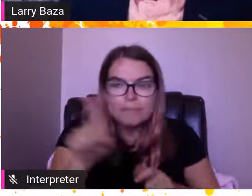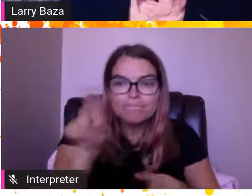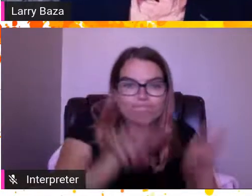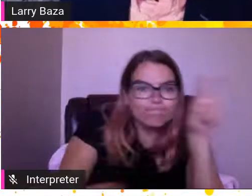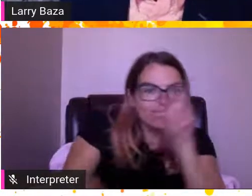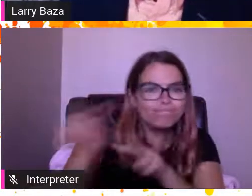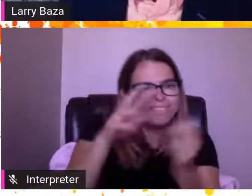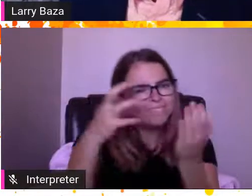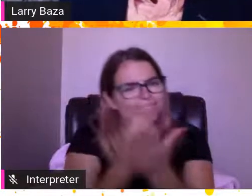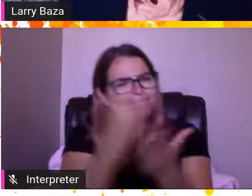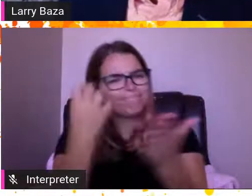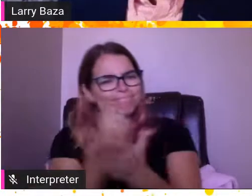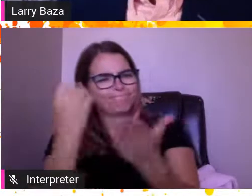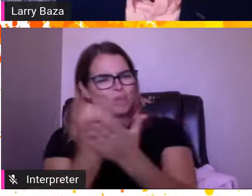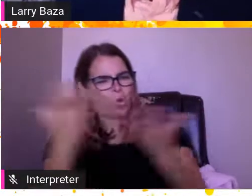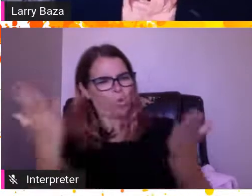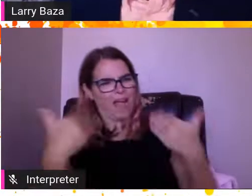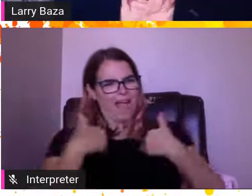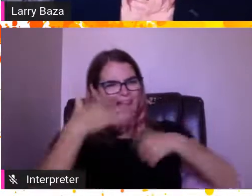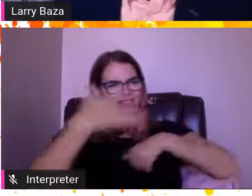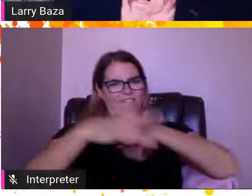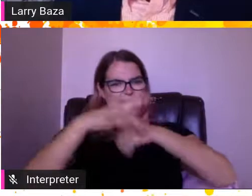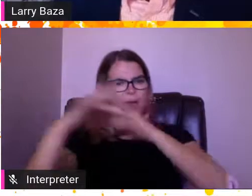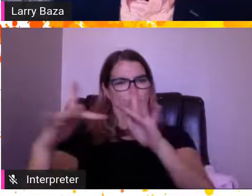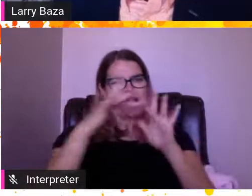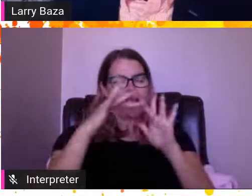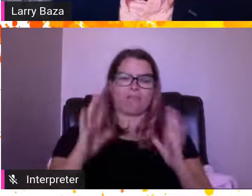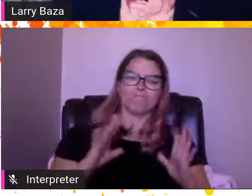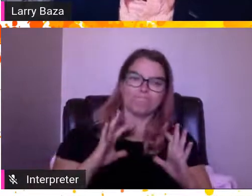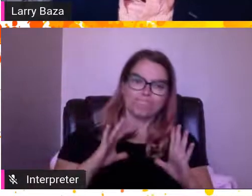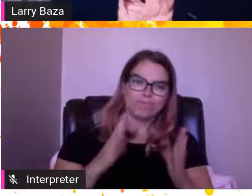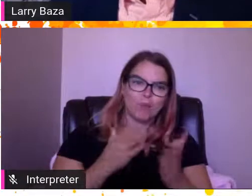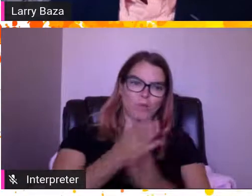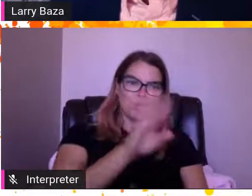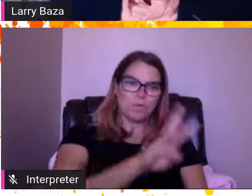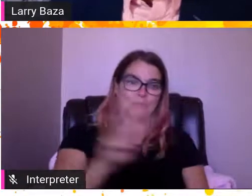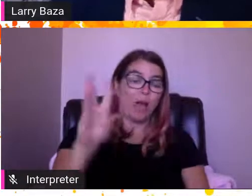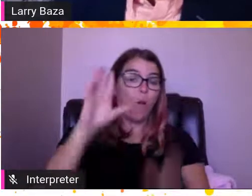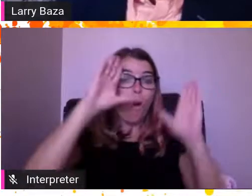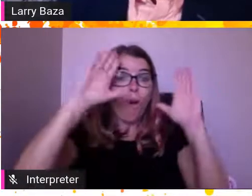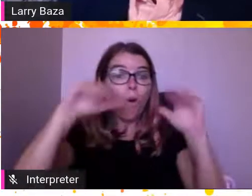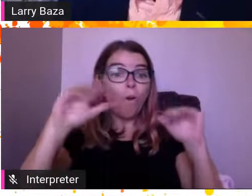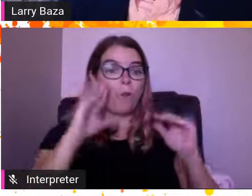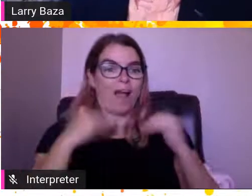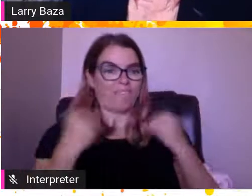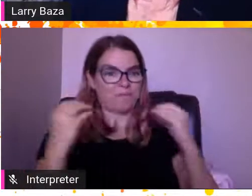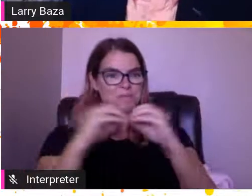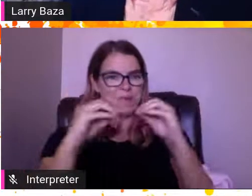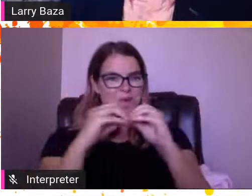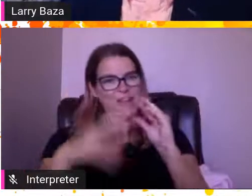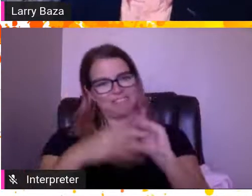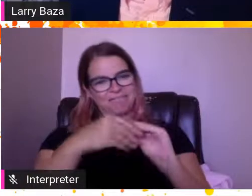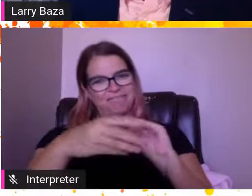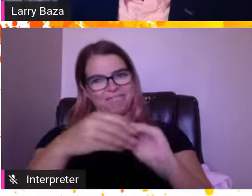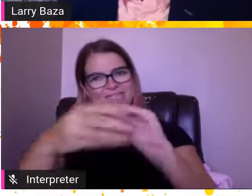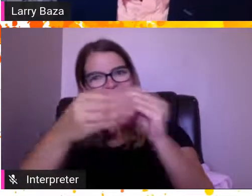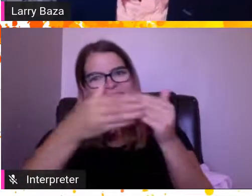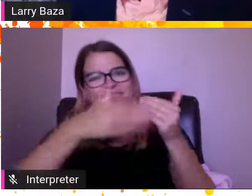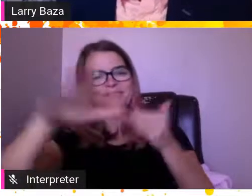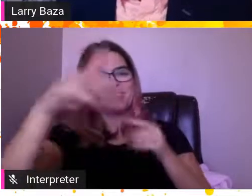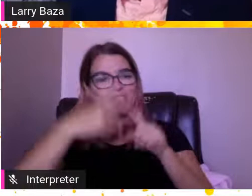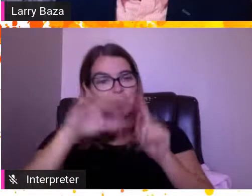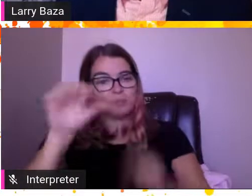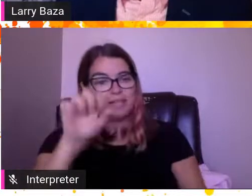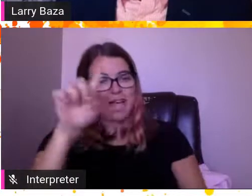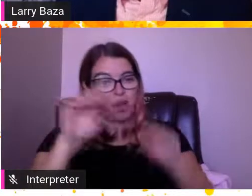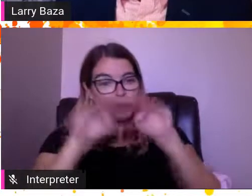of the opportunities that are online for the work. So I hope we can expect more of this from the San Diego Museum